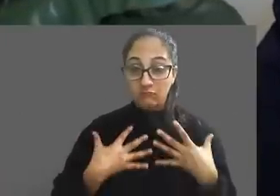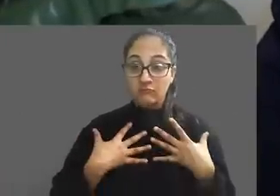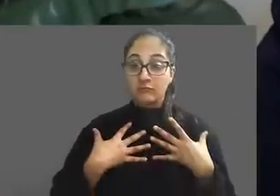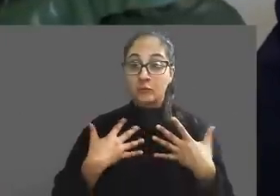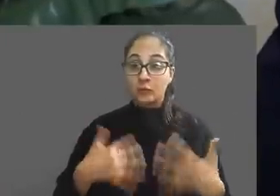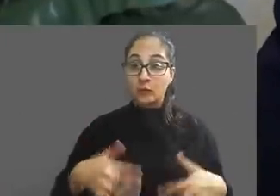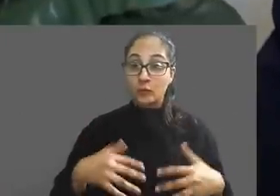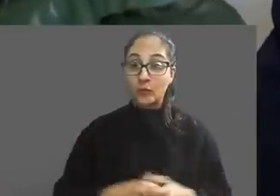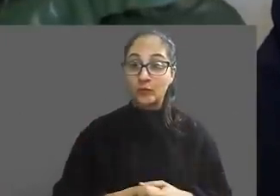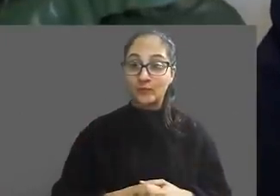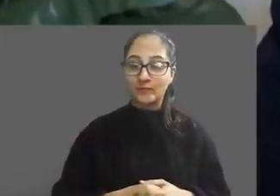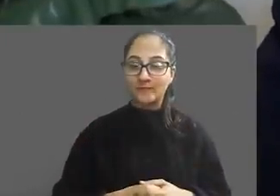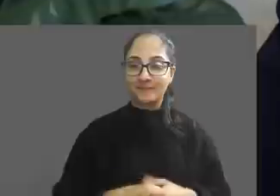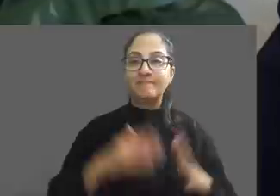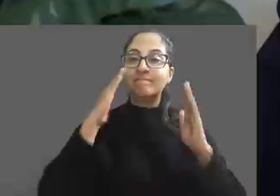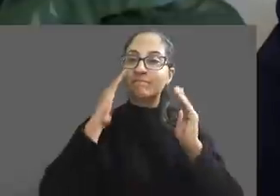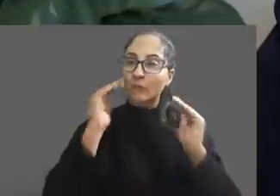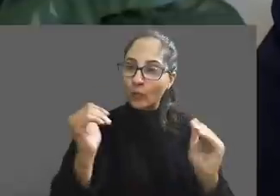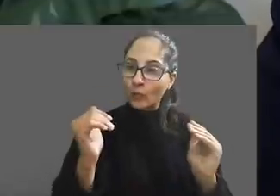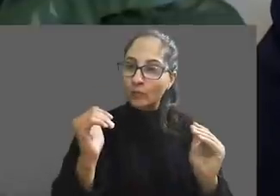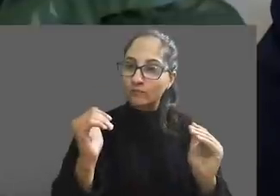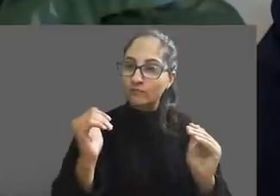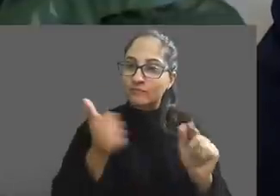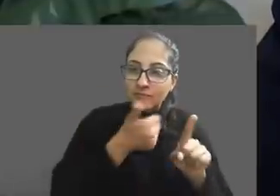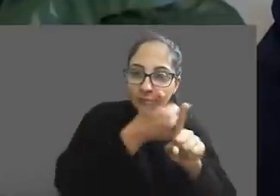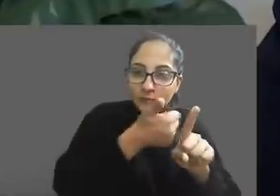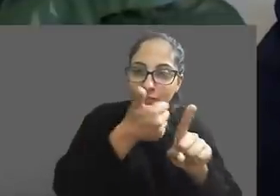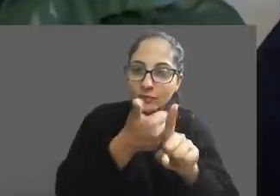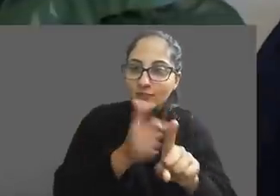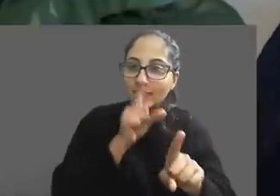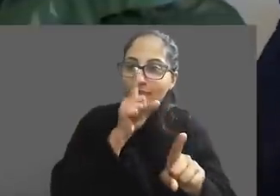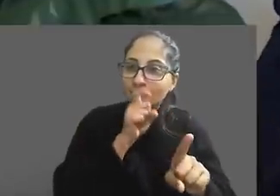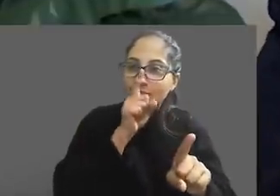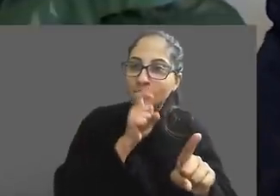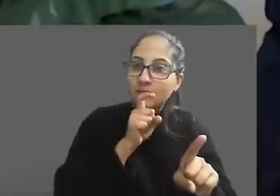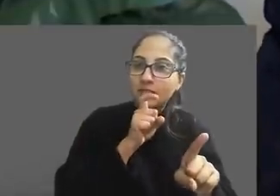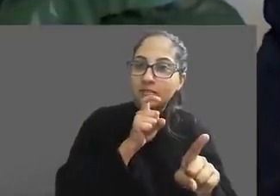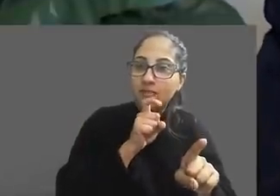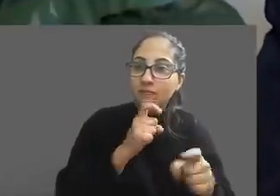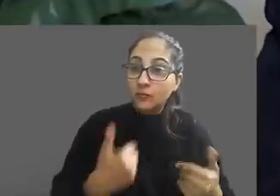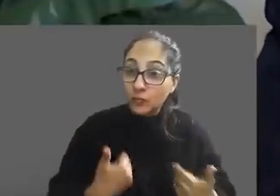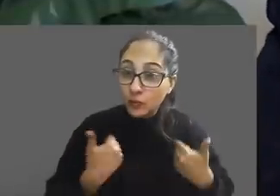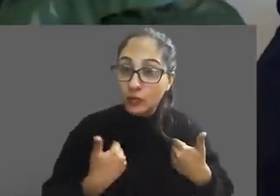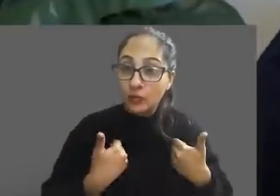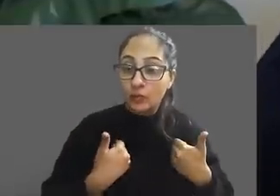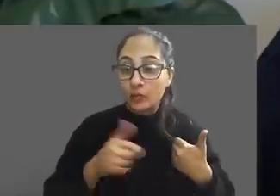will get a chance to offer a time and knowledge Nazrana one day.